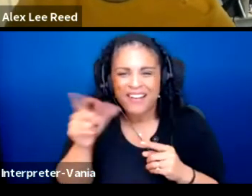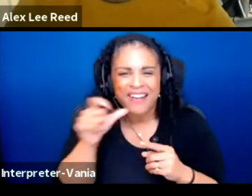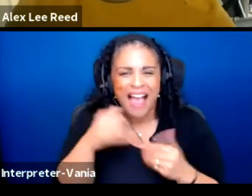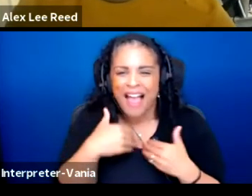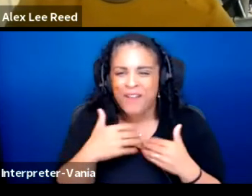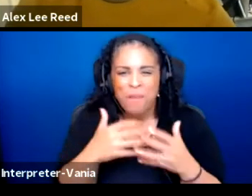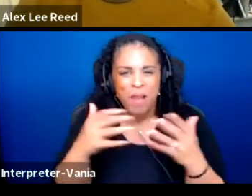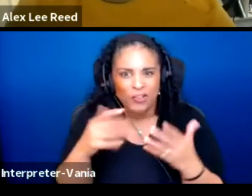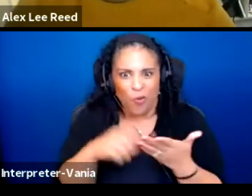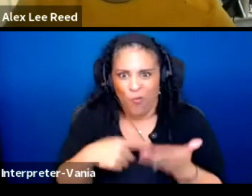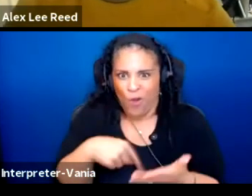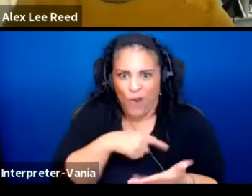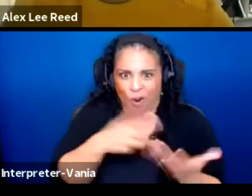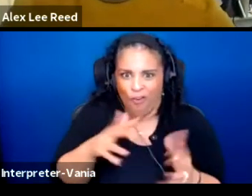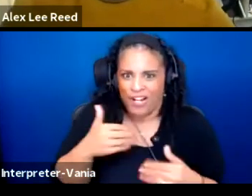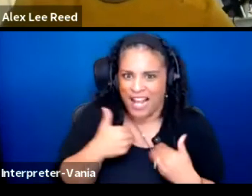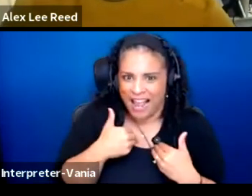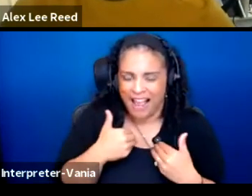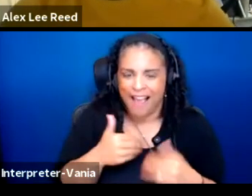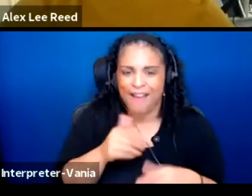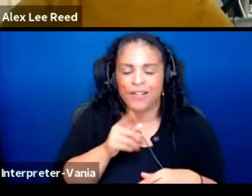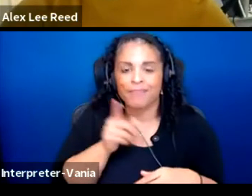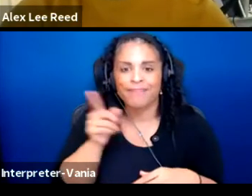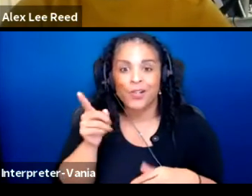it. So therefore,